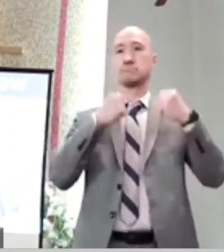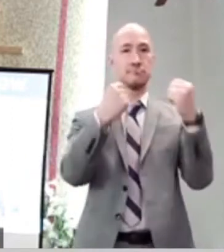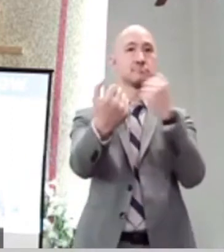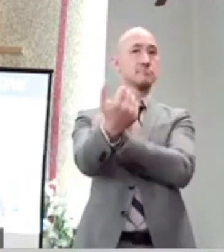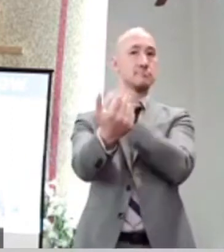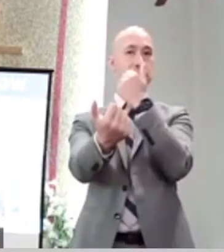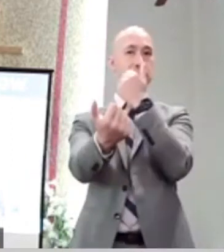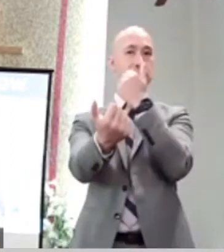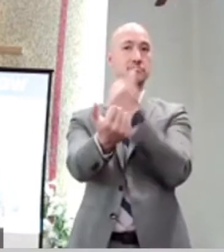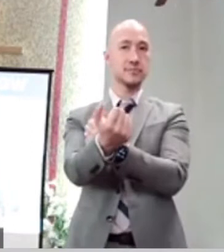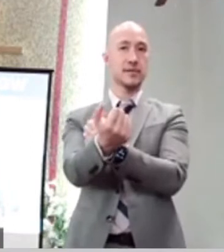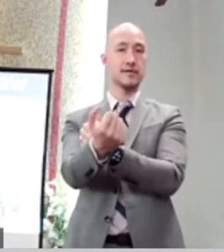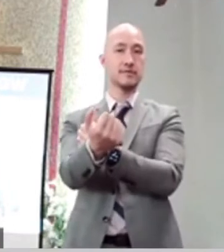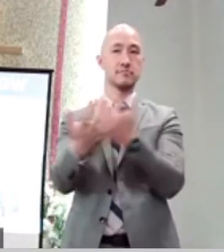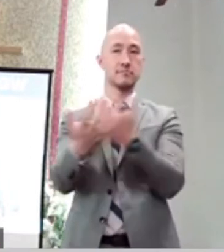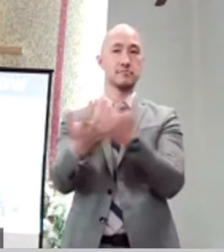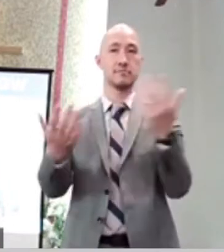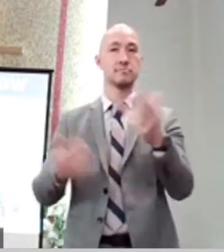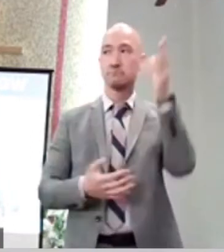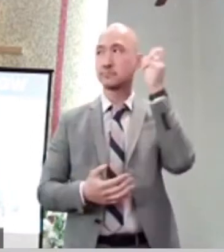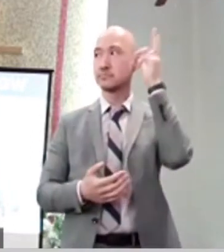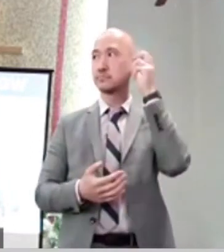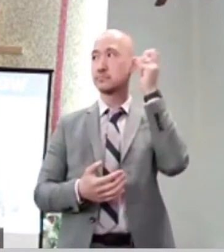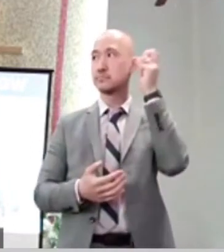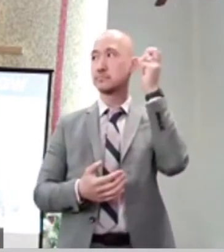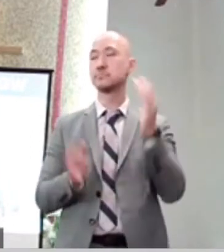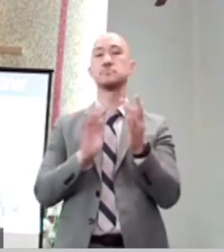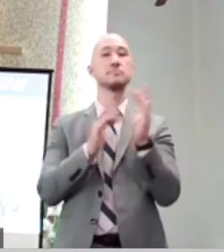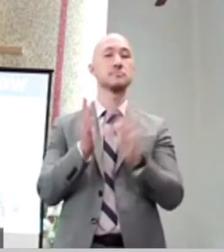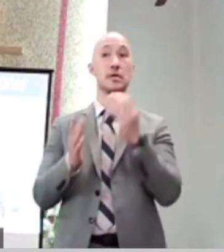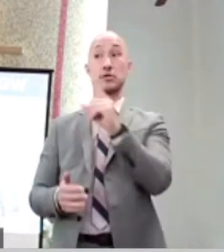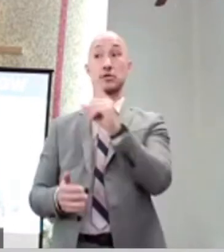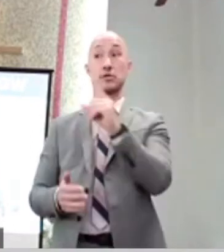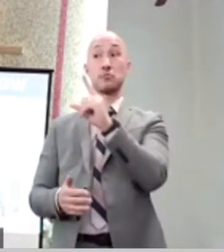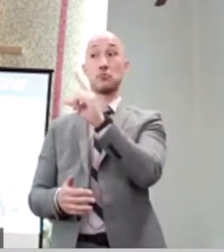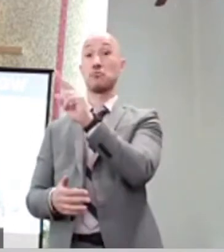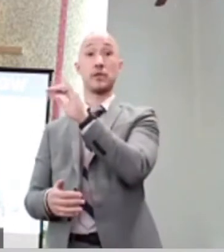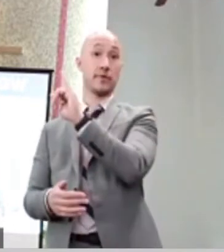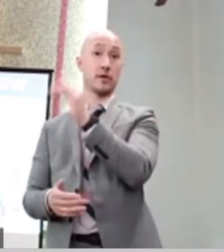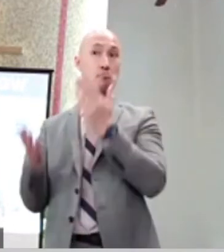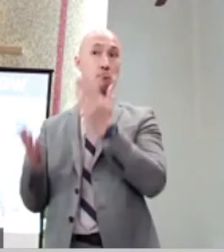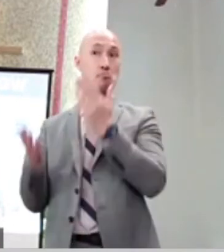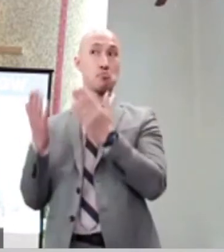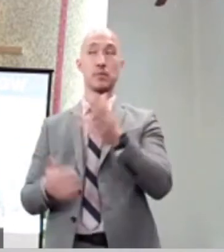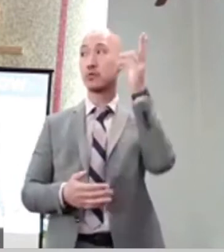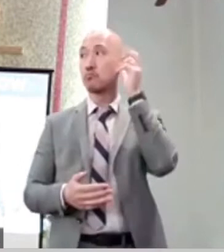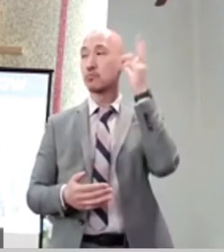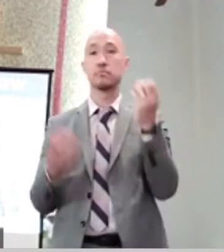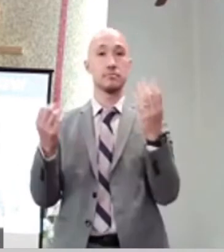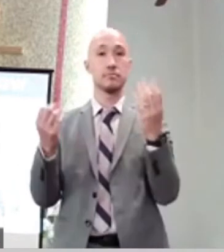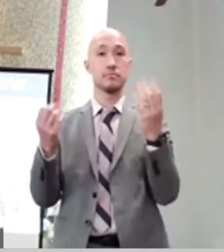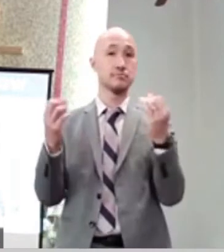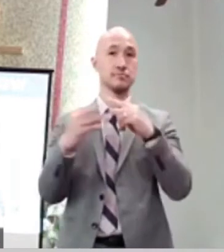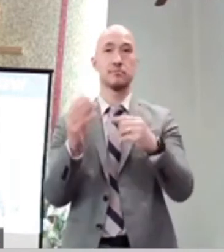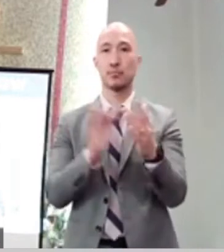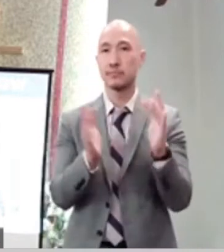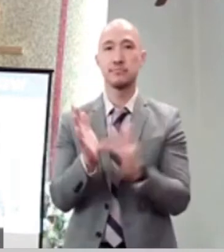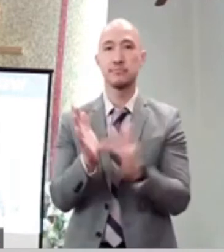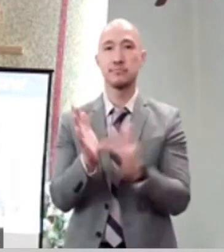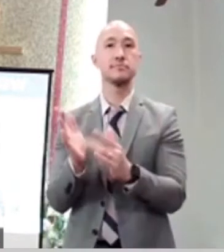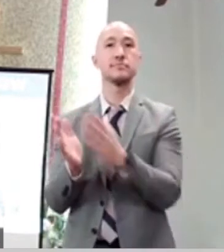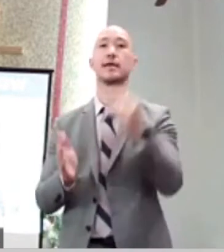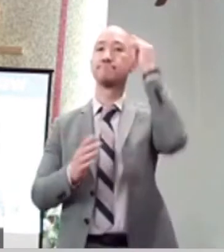who impressed Jesus? They had been hearing about this. So Levi was probably thinking a lot, and he had reached this